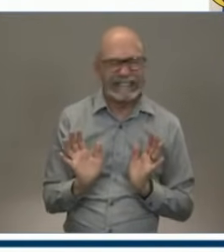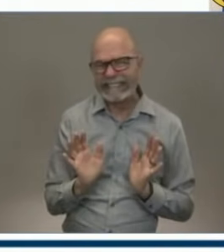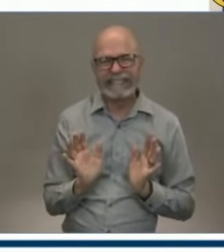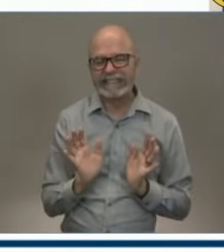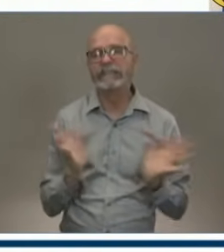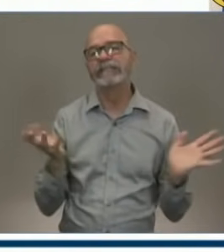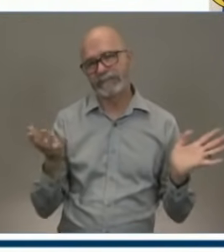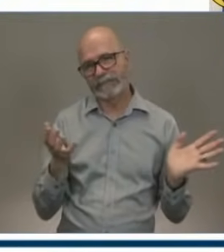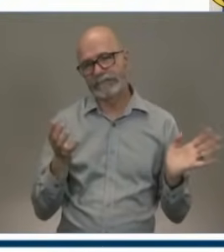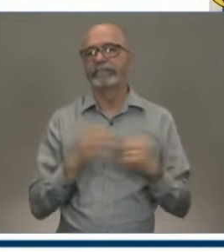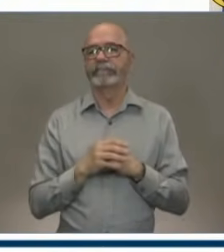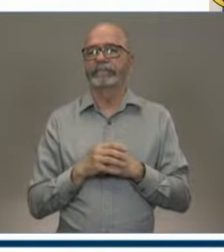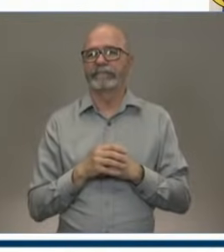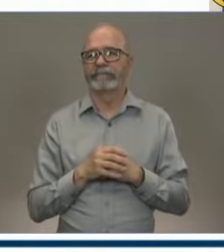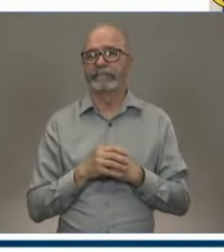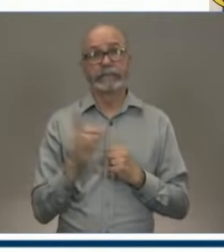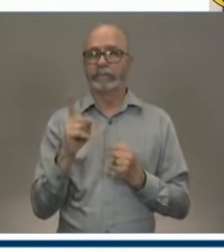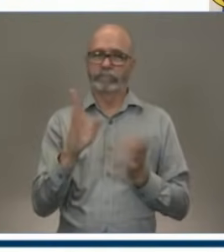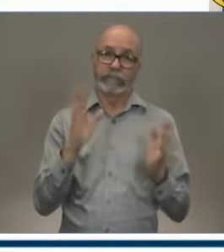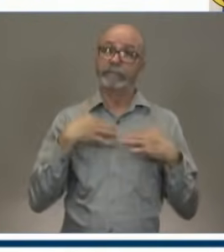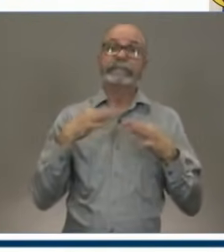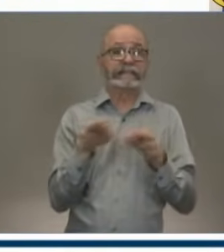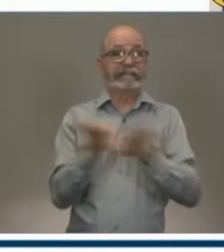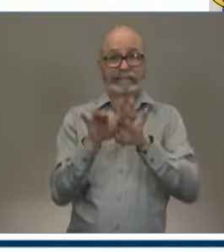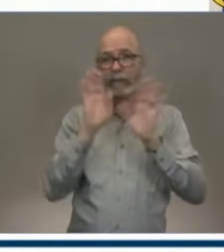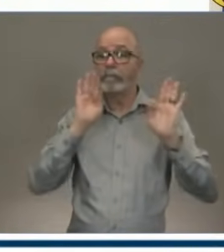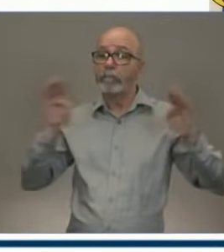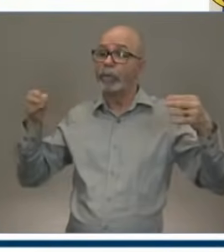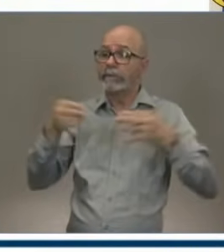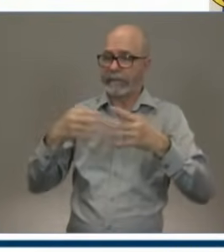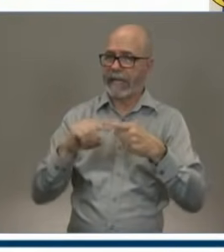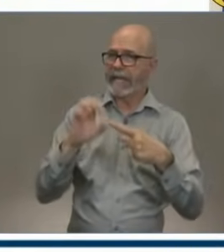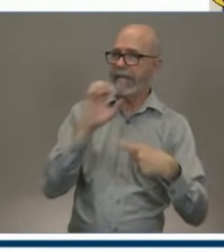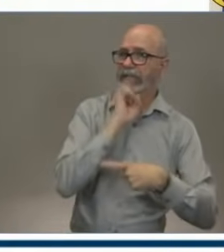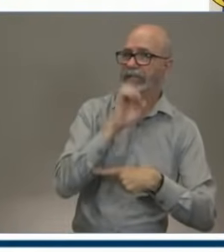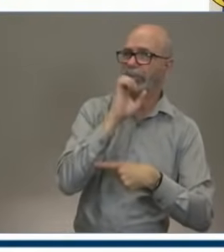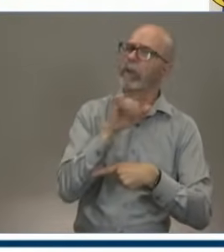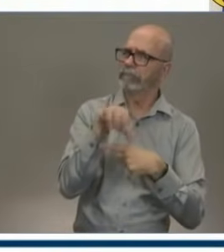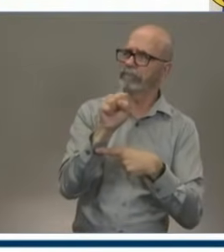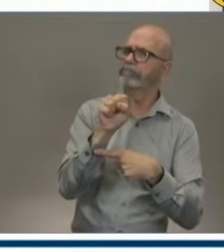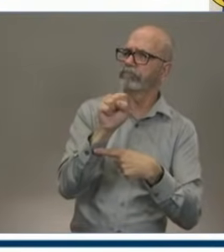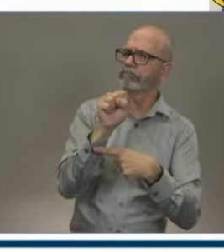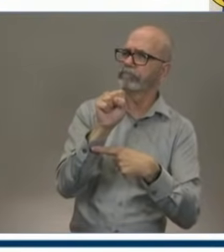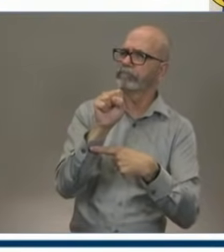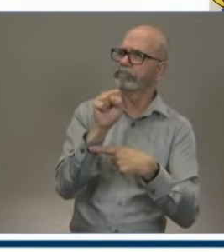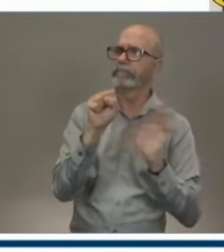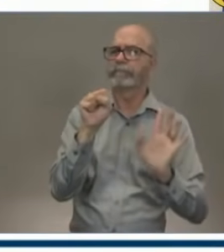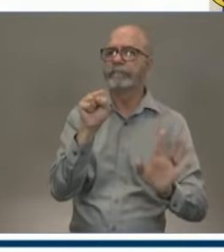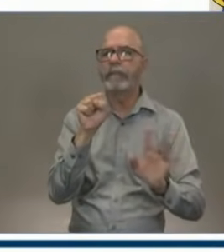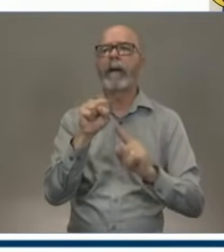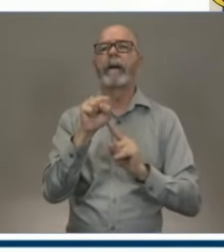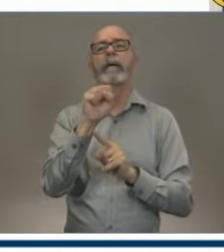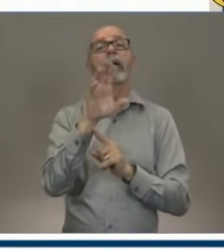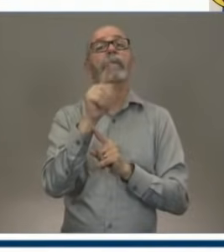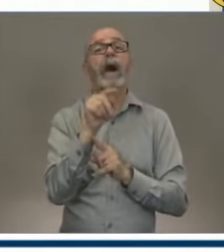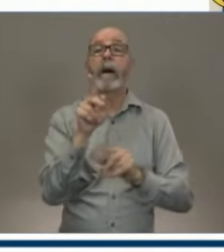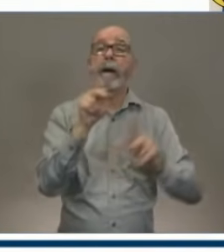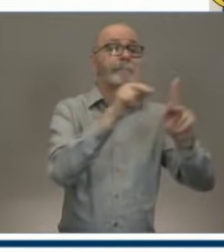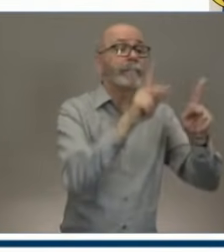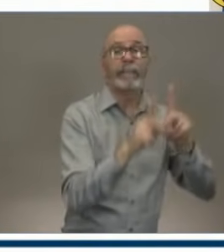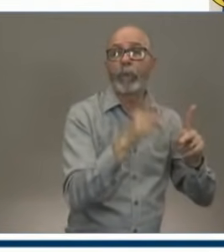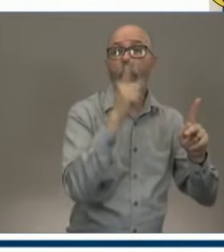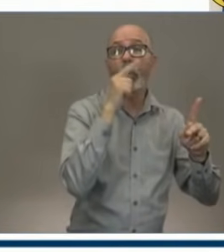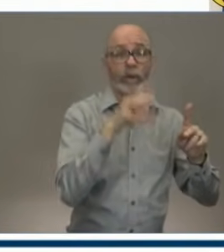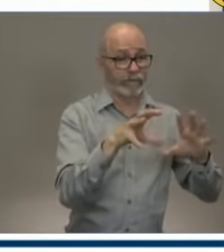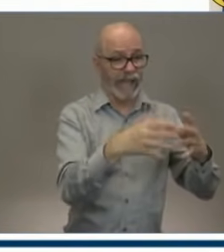a focus that's based on age, we will start to then also incorporate people within those age category with underlying health